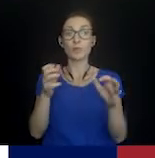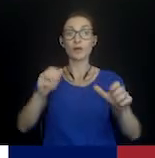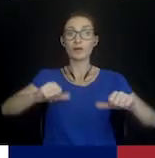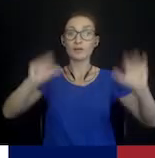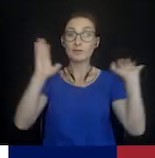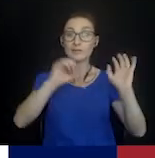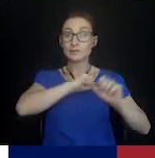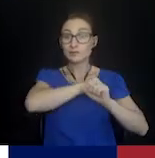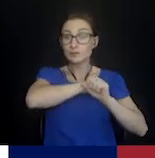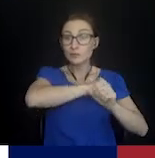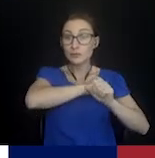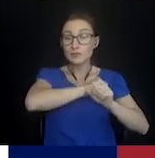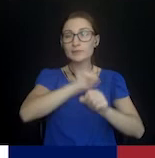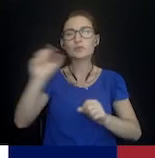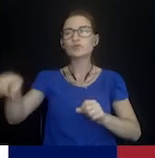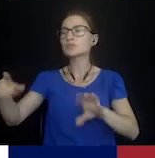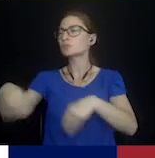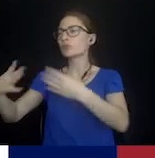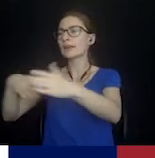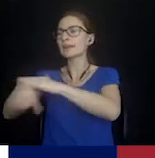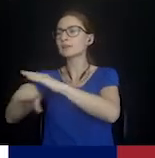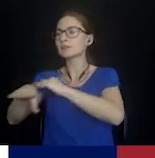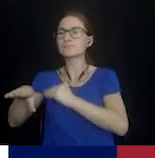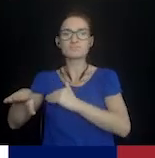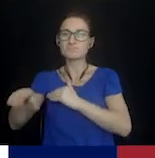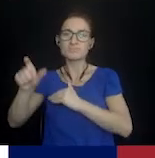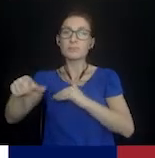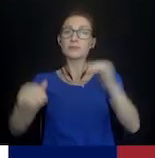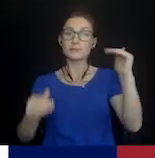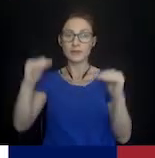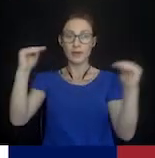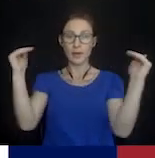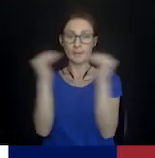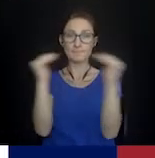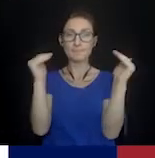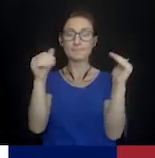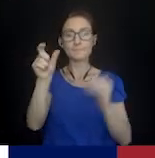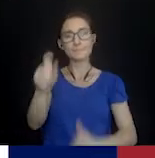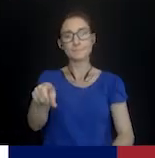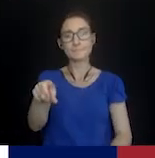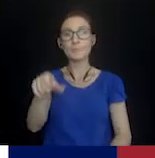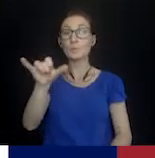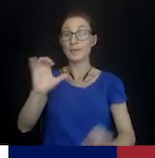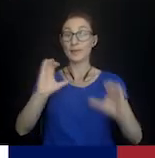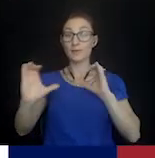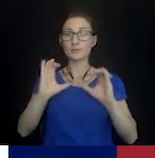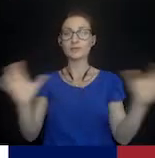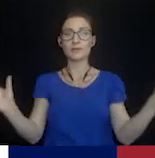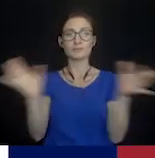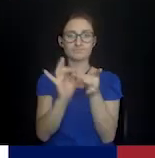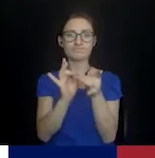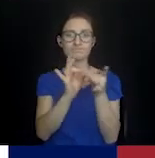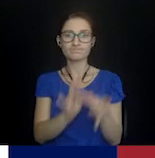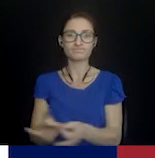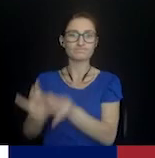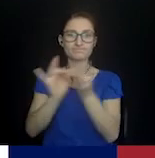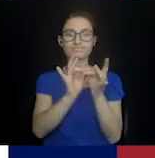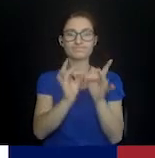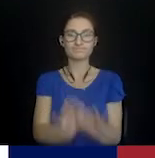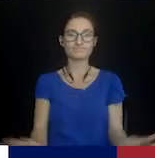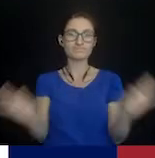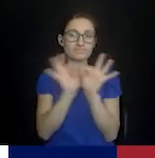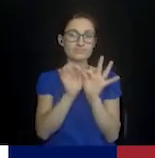jeopardize election security in the name of accessibility. So these are conversations that are linked together and that we need to